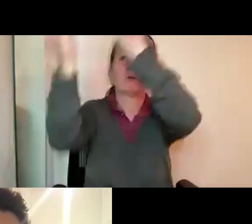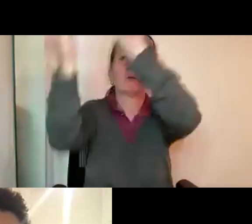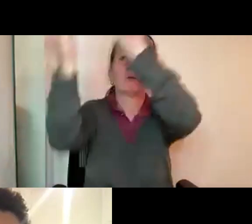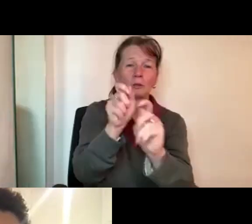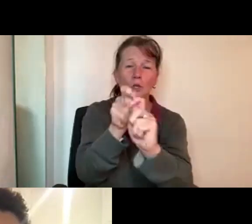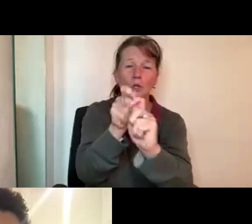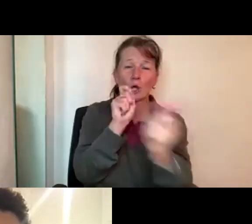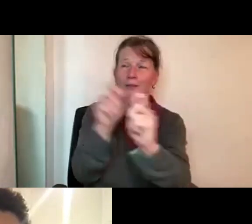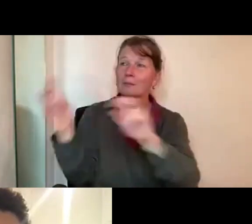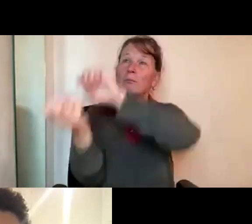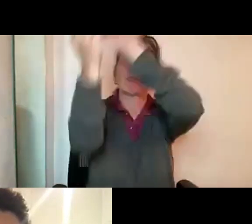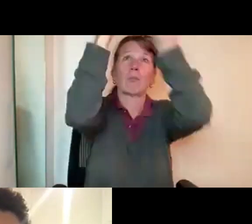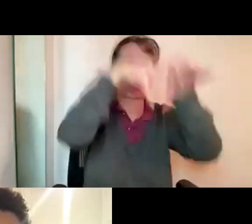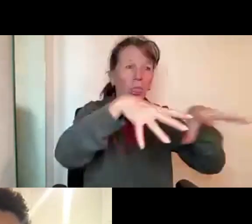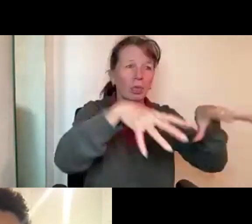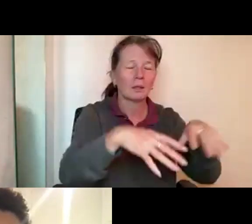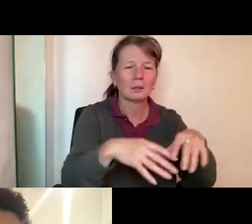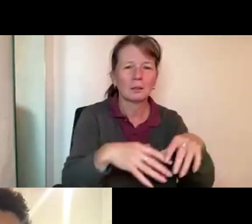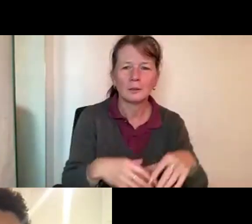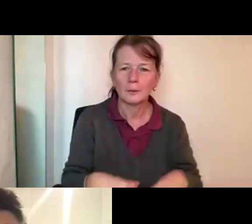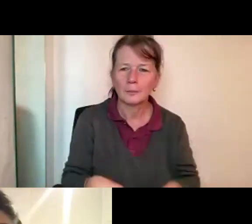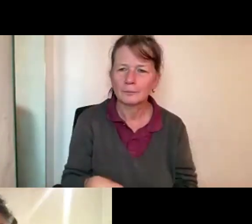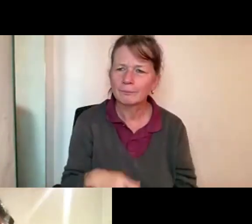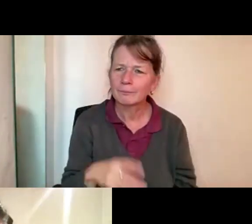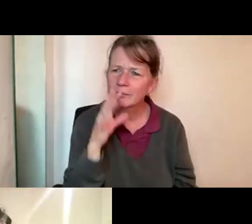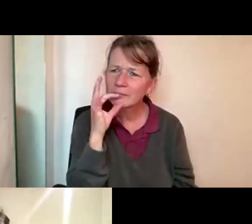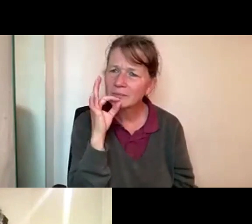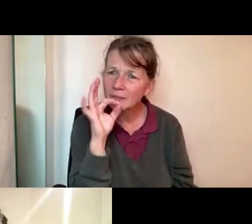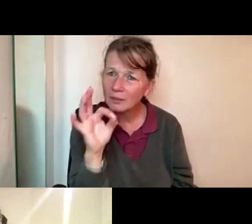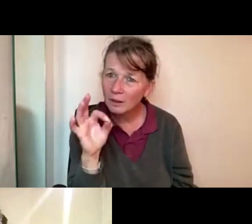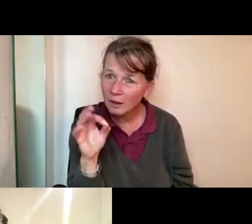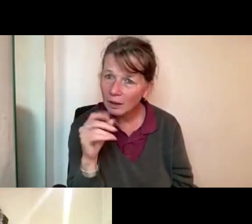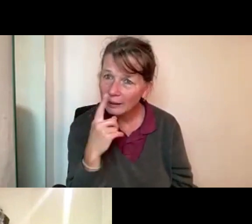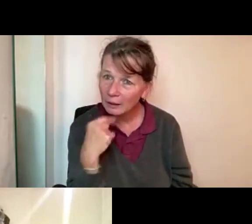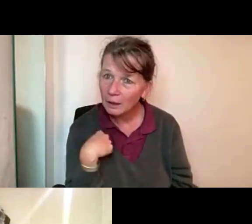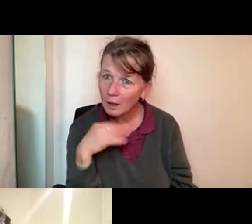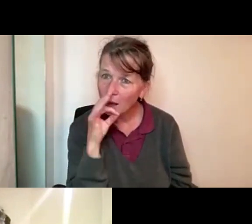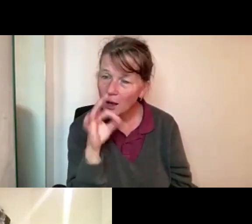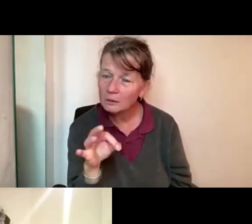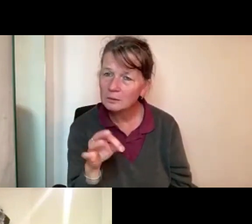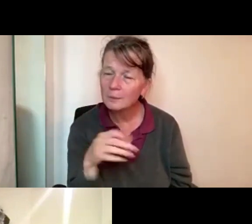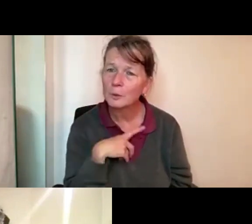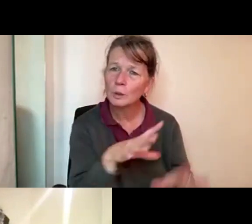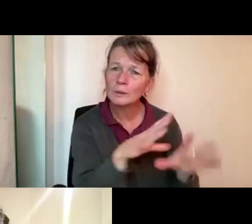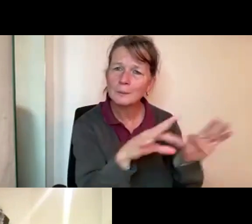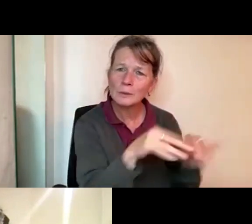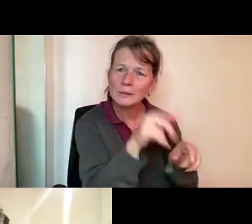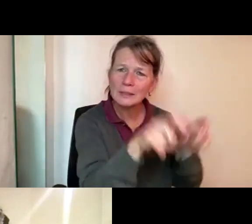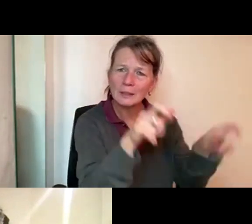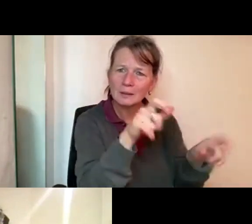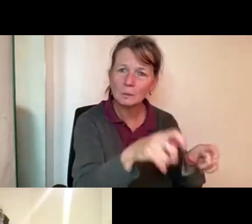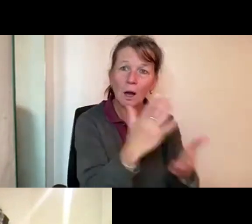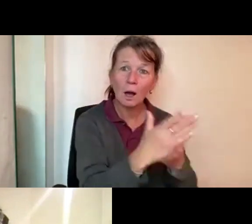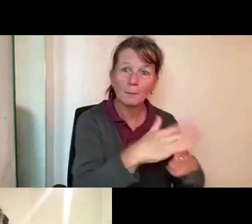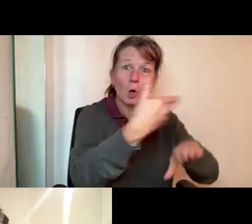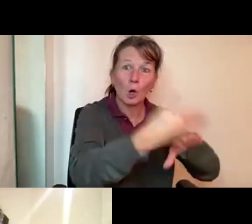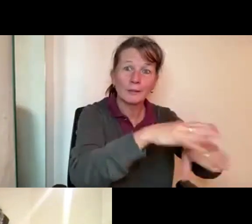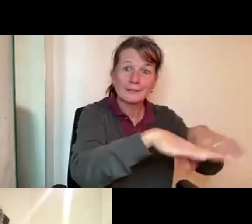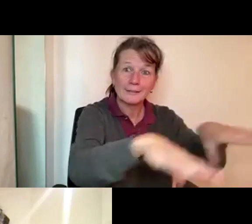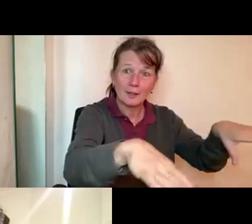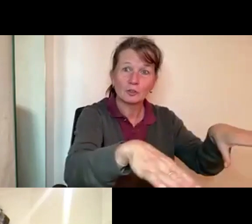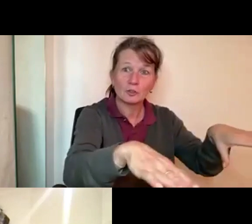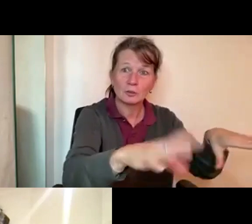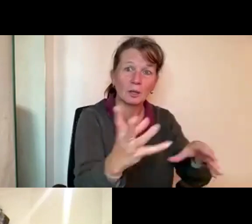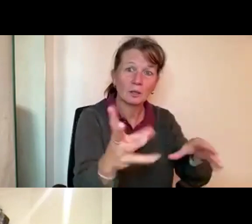extraordinary. Can I just ask, had you been because the musicians were very on stage and very much a part of